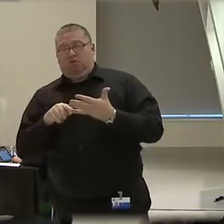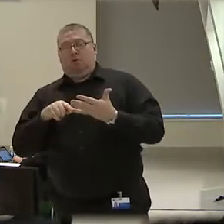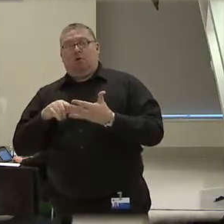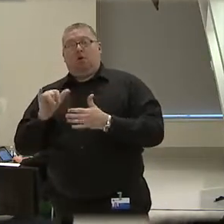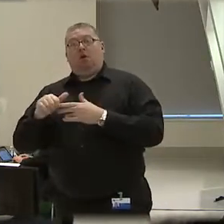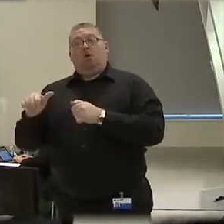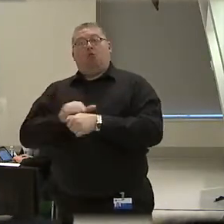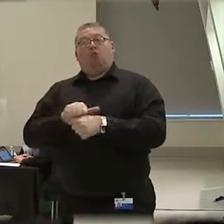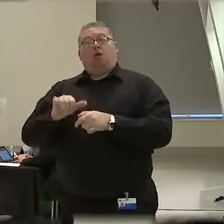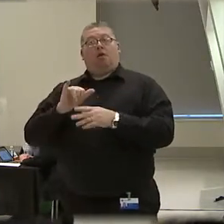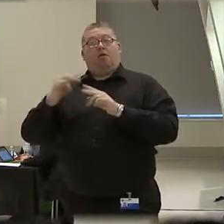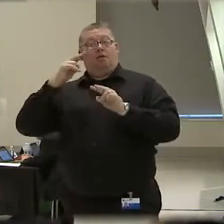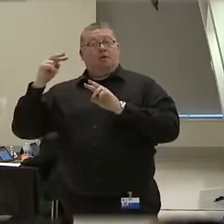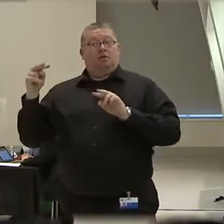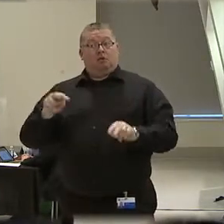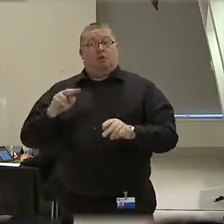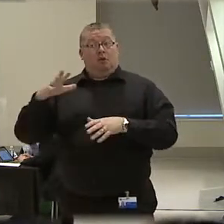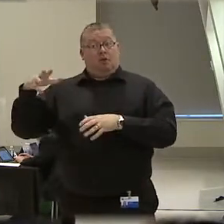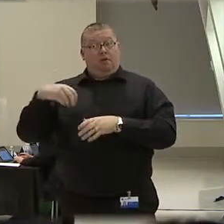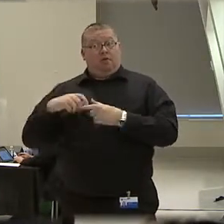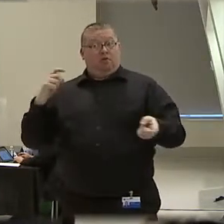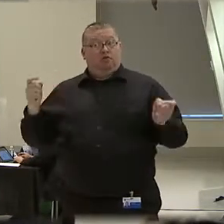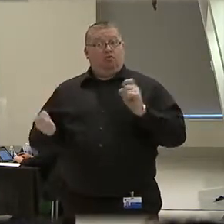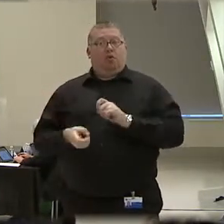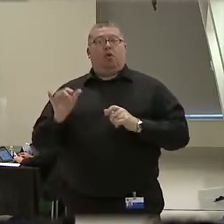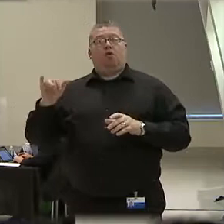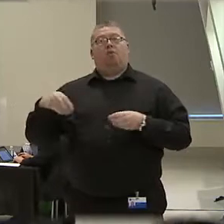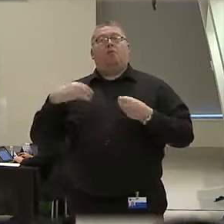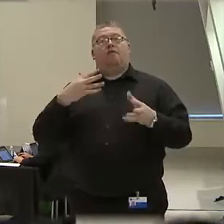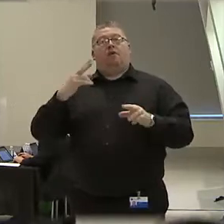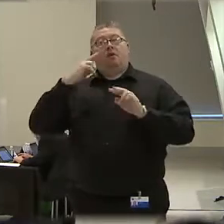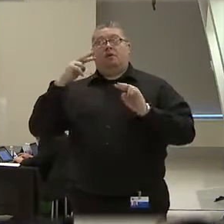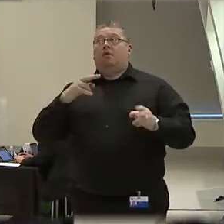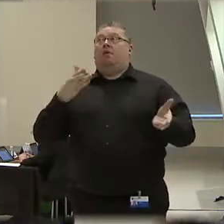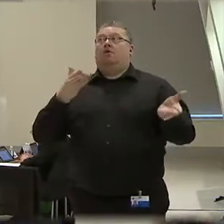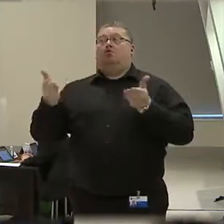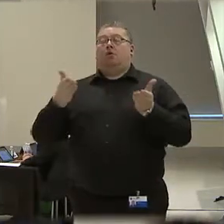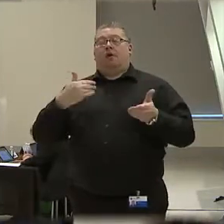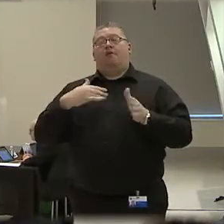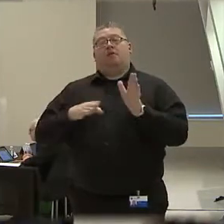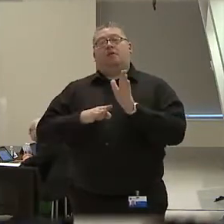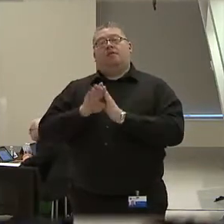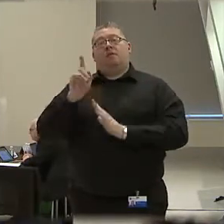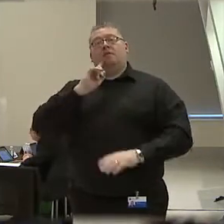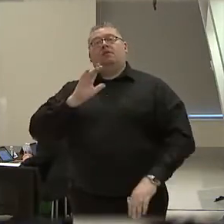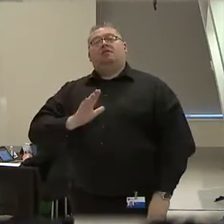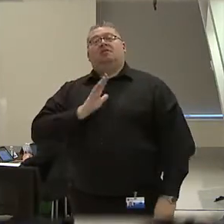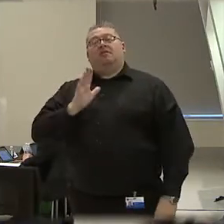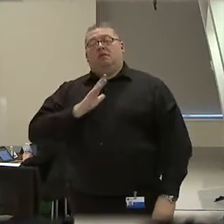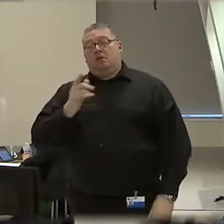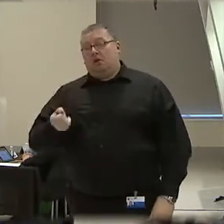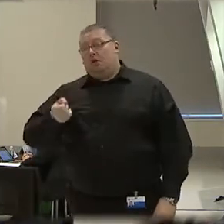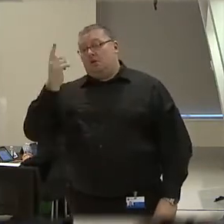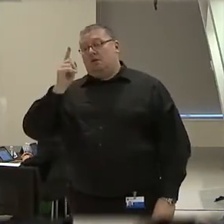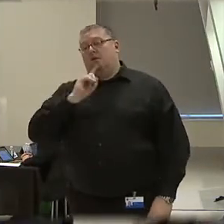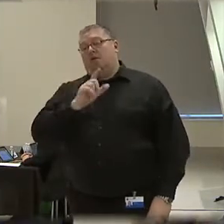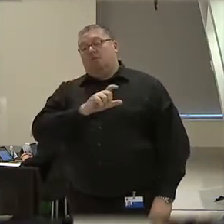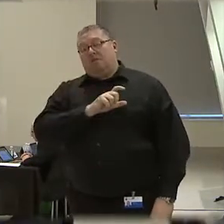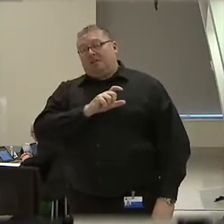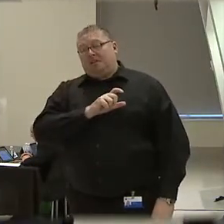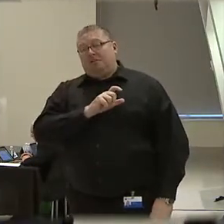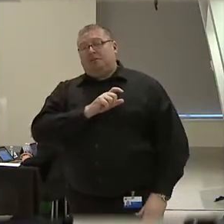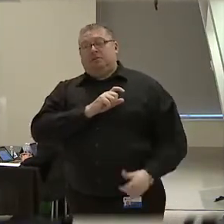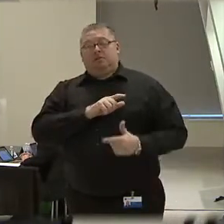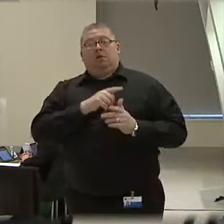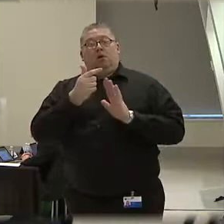practice of citizen oversight has evolved, those providing oversight services have developed a sophisticated understanding of policing, the